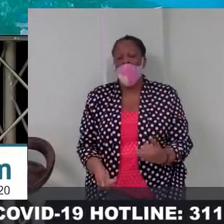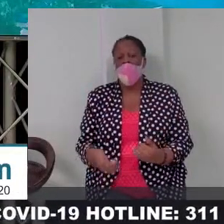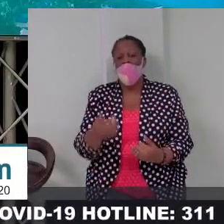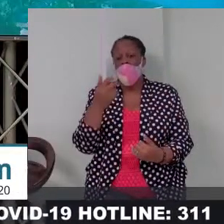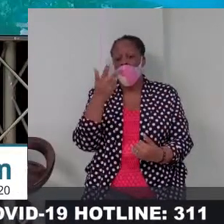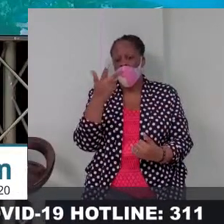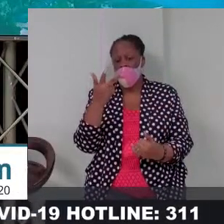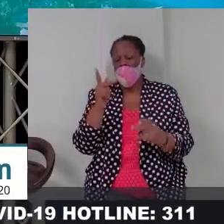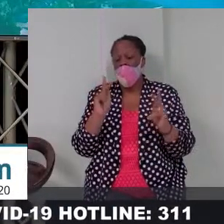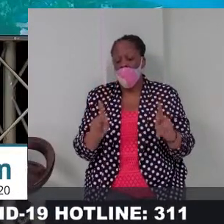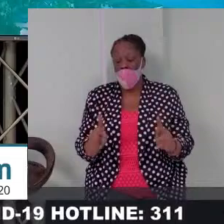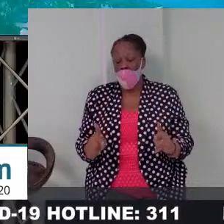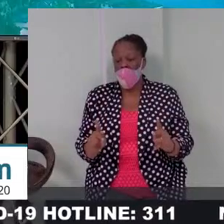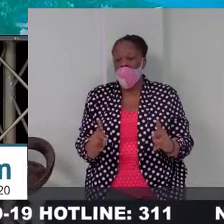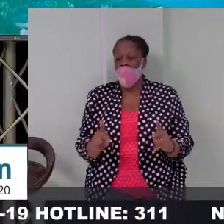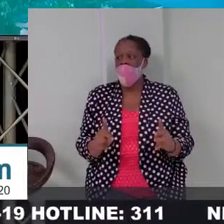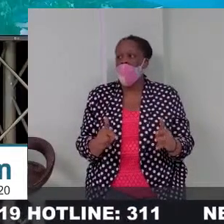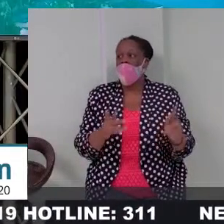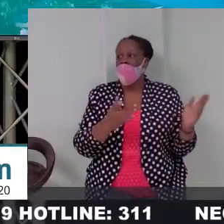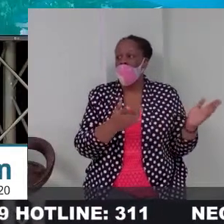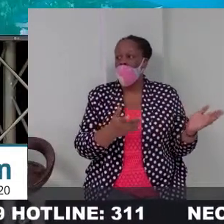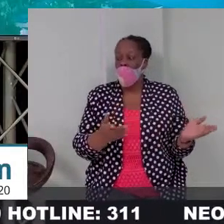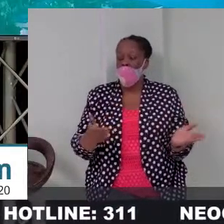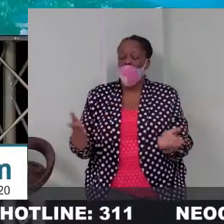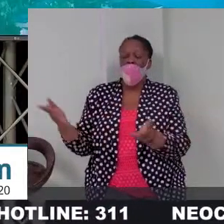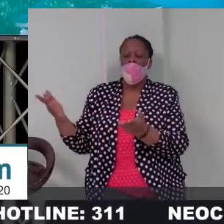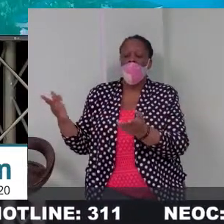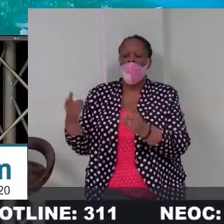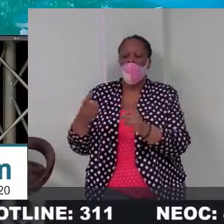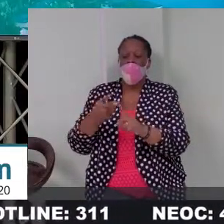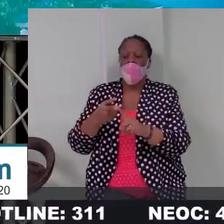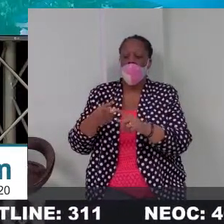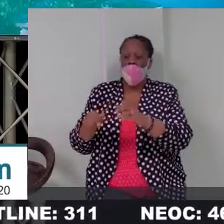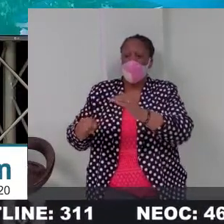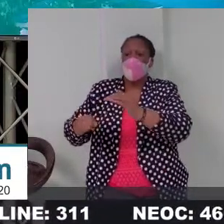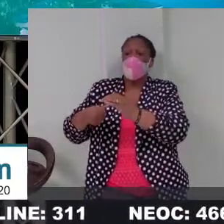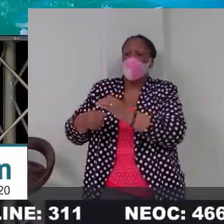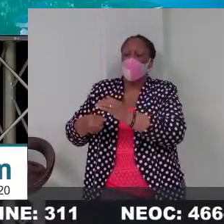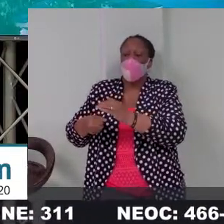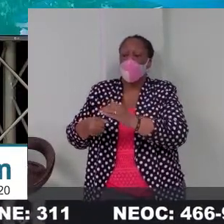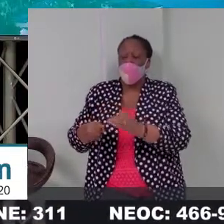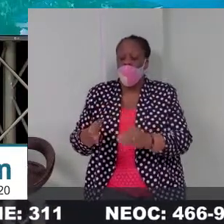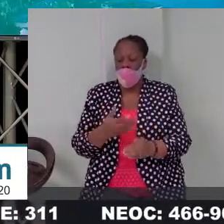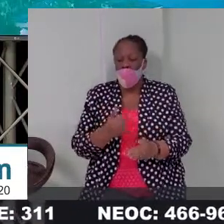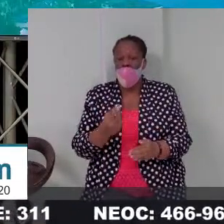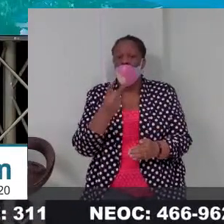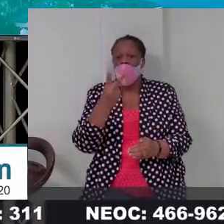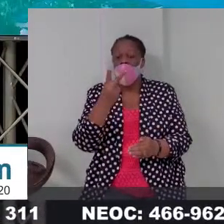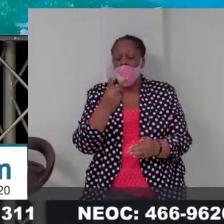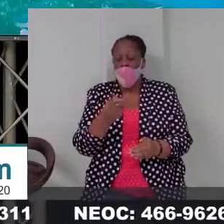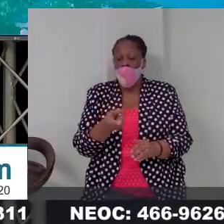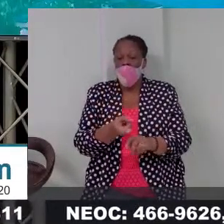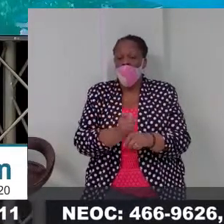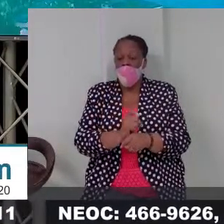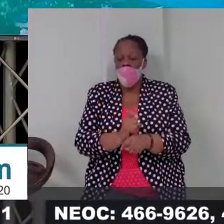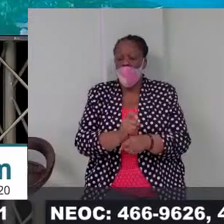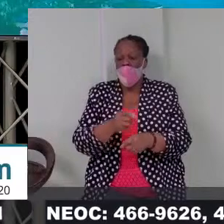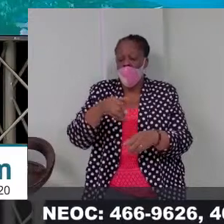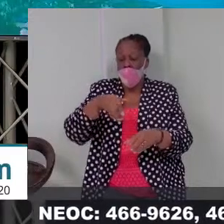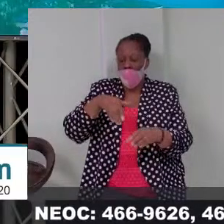and taken to the JNF hospital for testing. This incident is currently still under